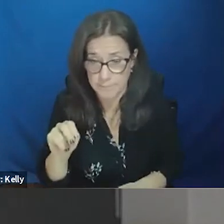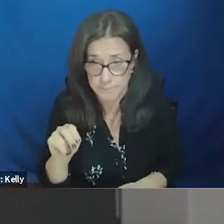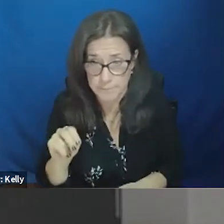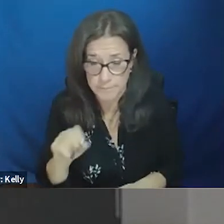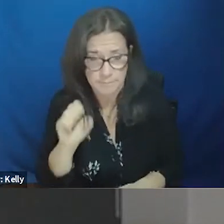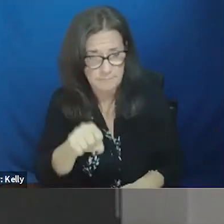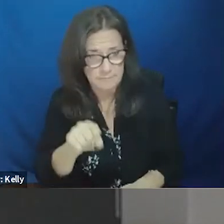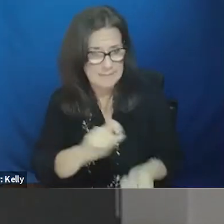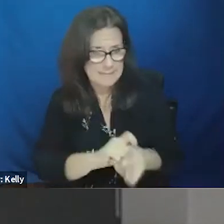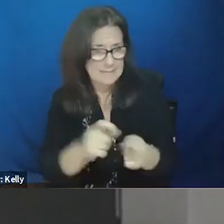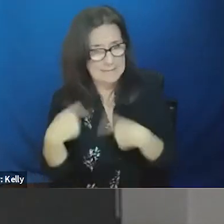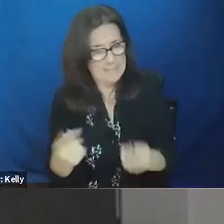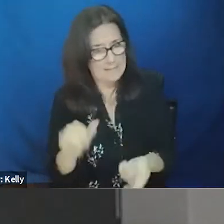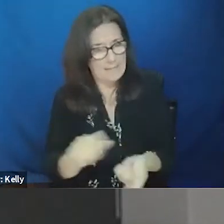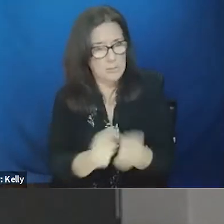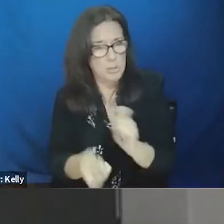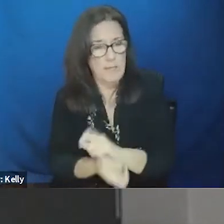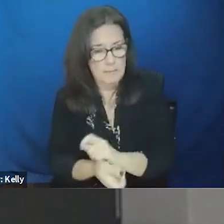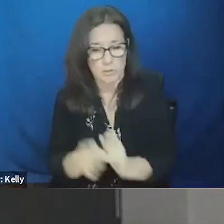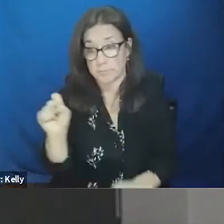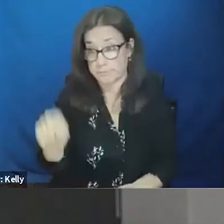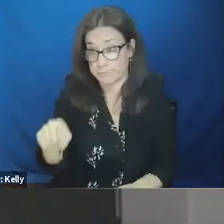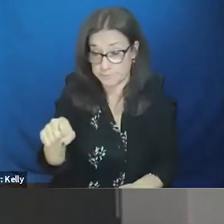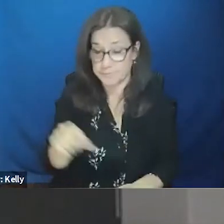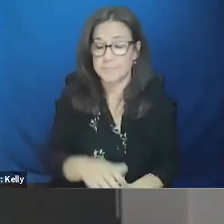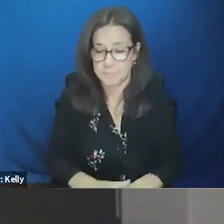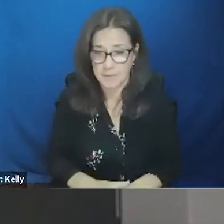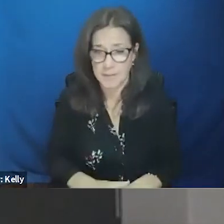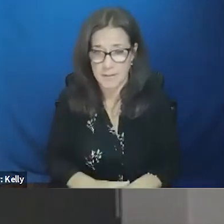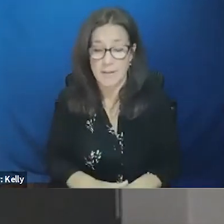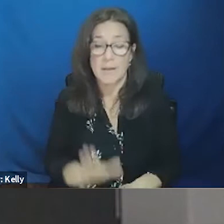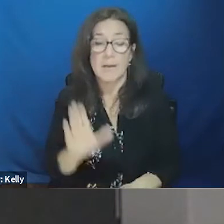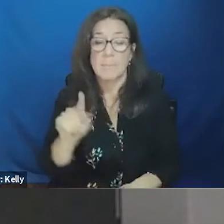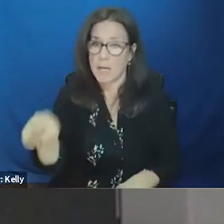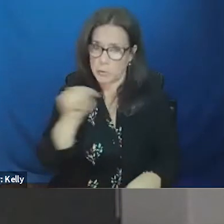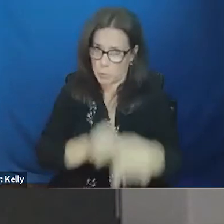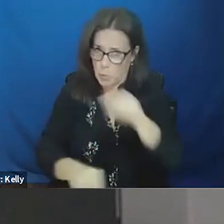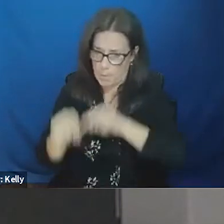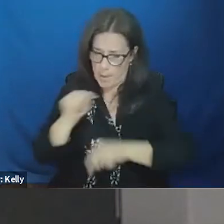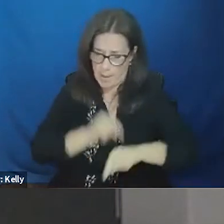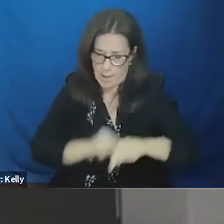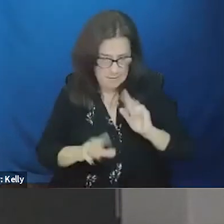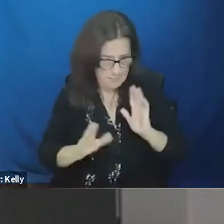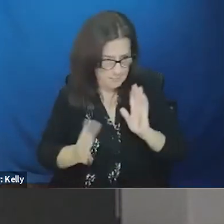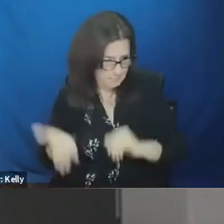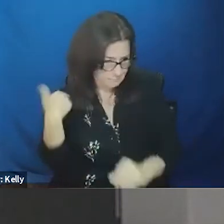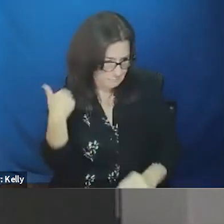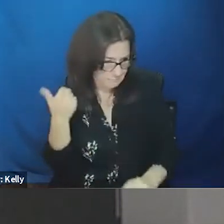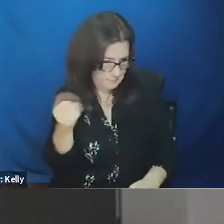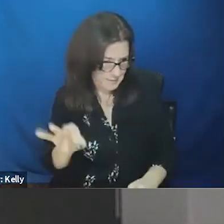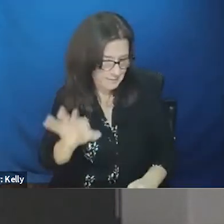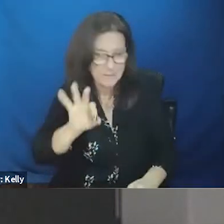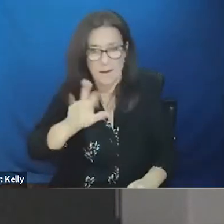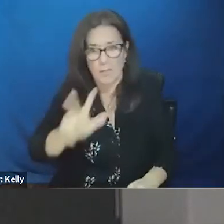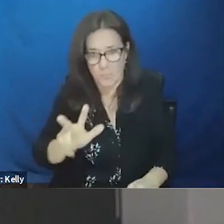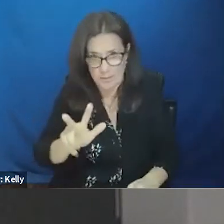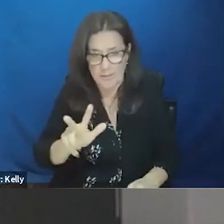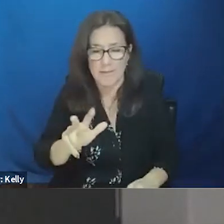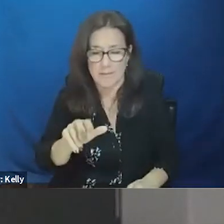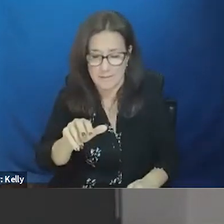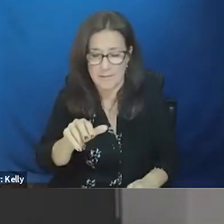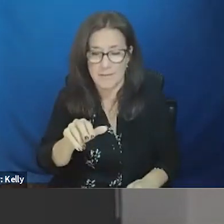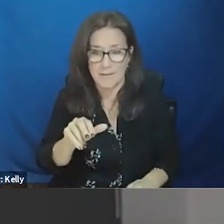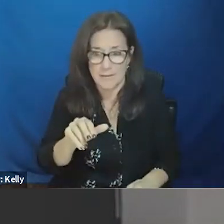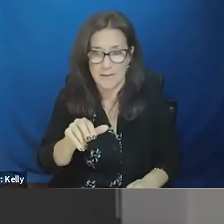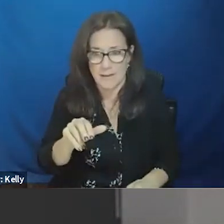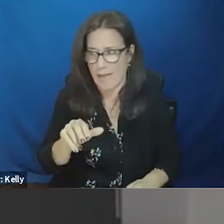the change, yes, exactly. So, but to back up even as far as 1993, that's when, and don't worry,